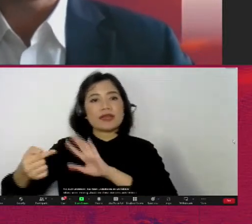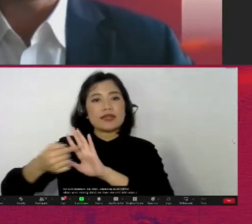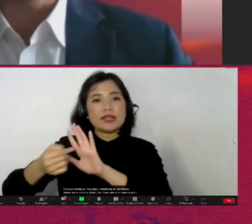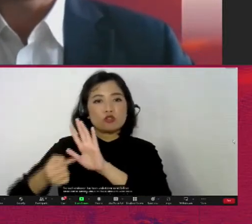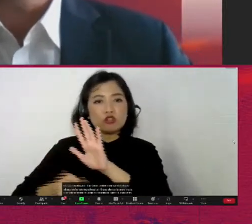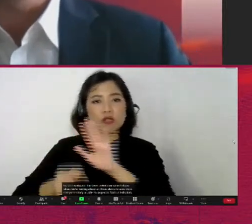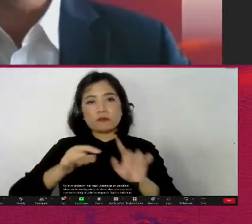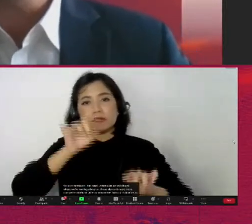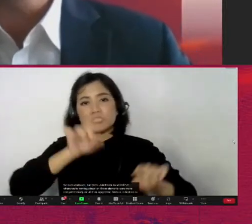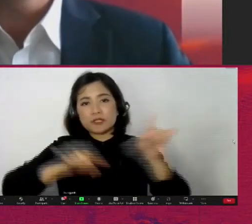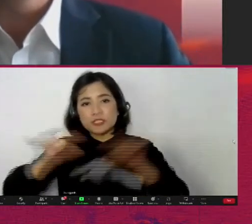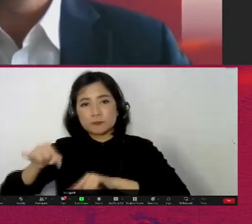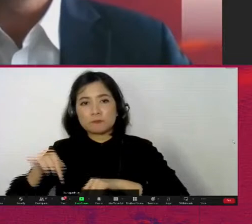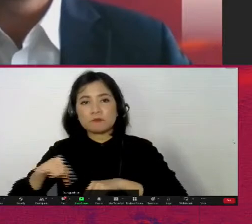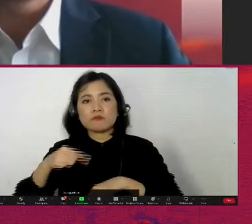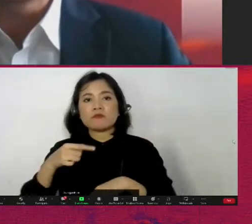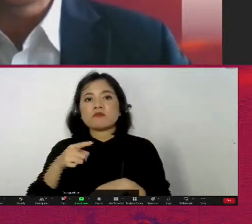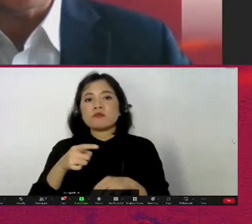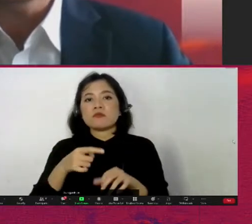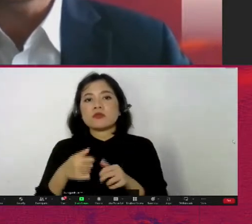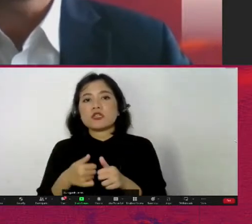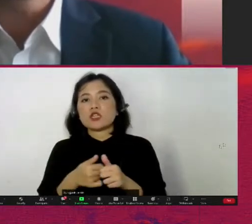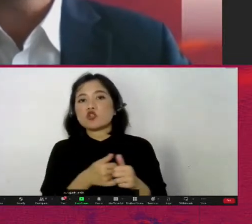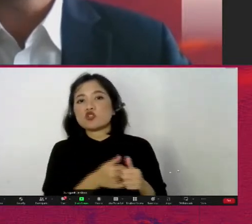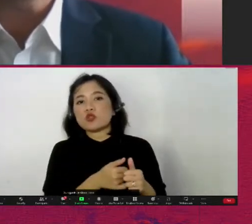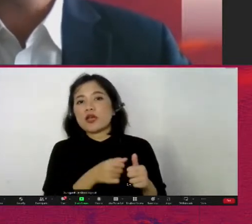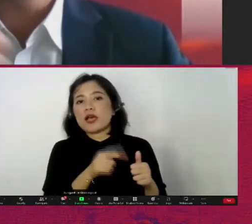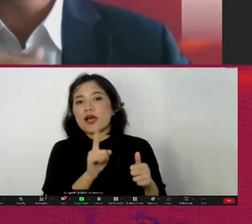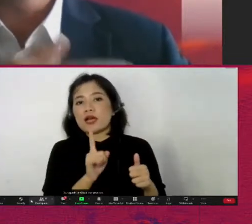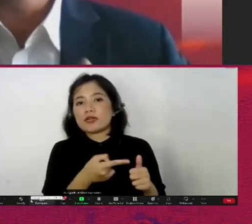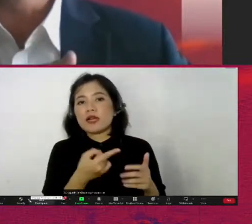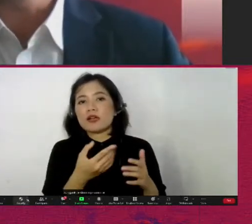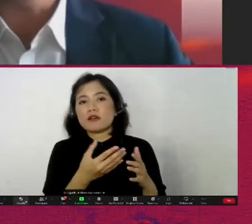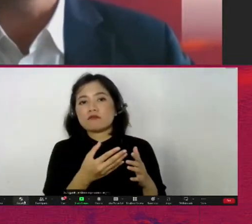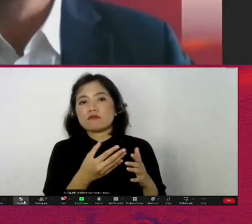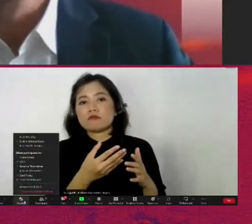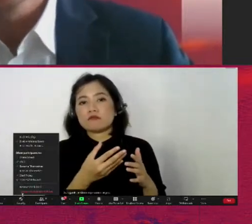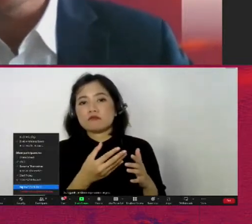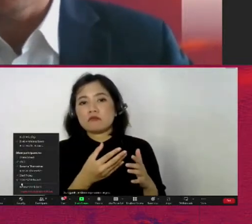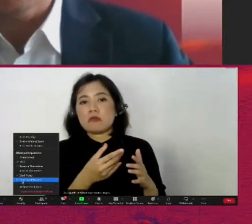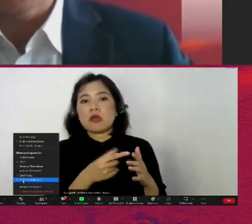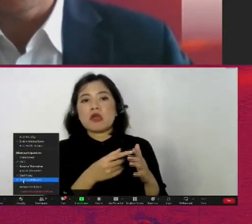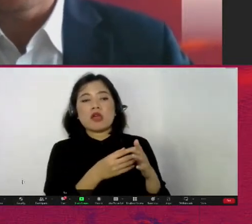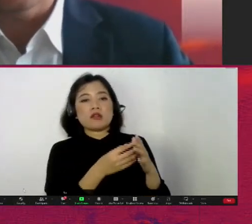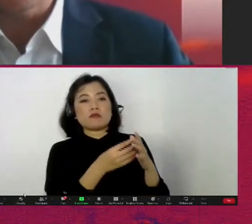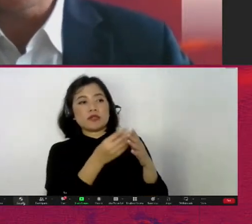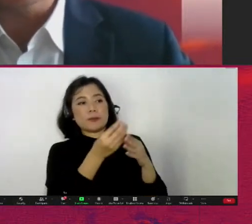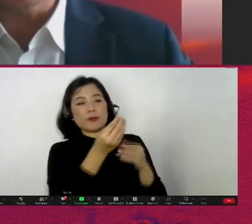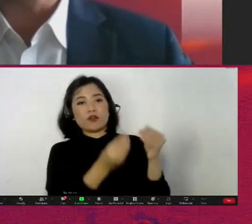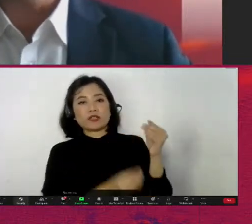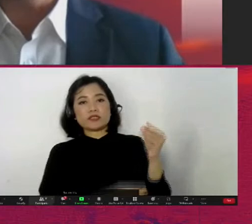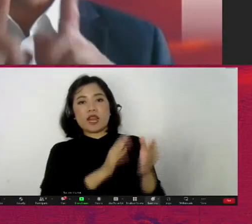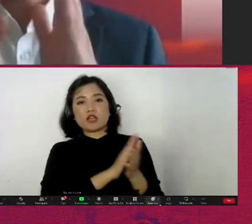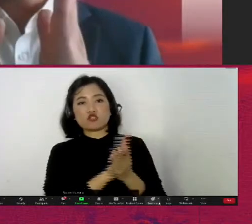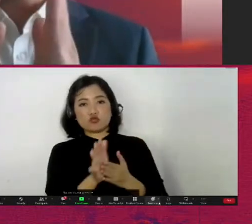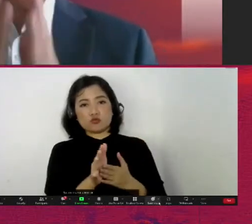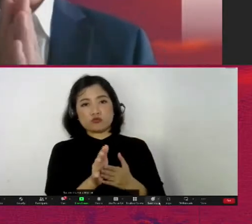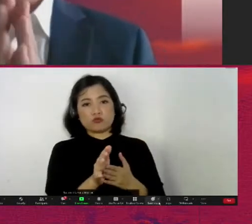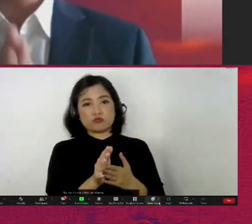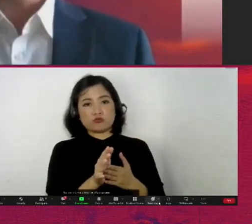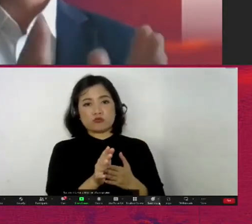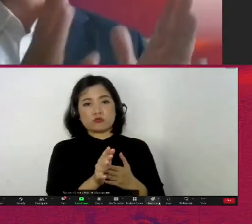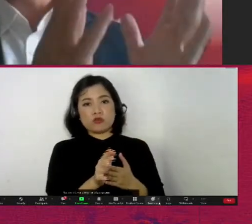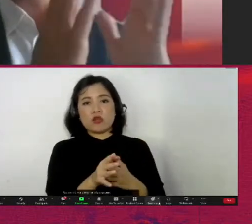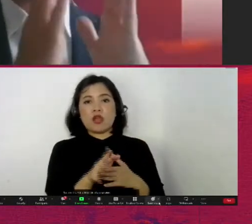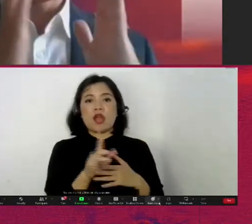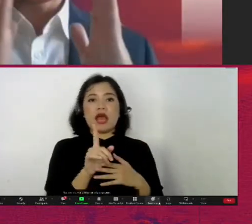indicators as regards to a direct deprivation to human welfare. So it's not a little bit of a